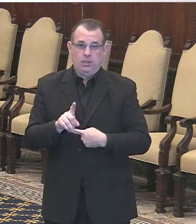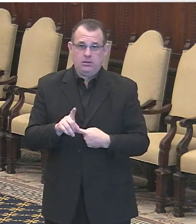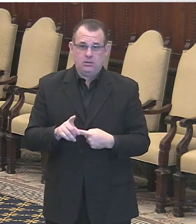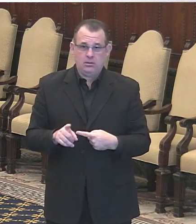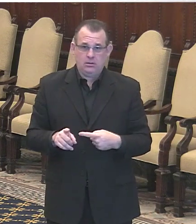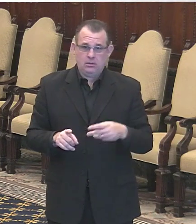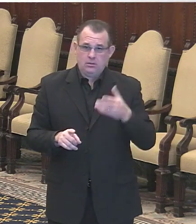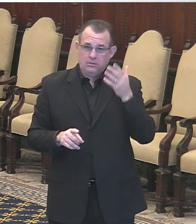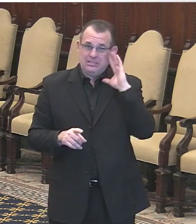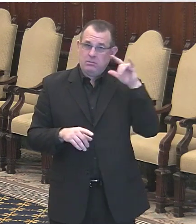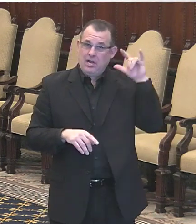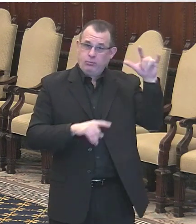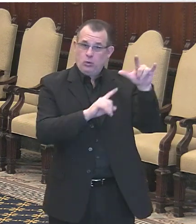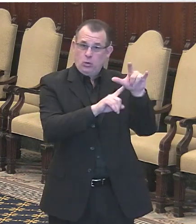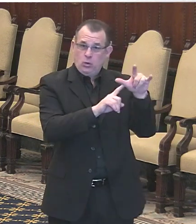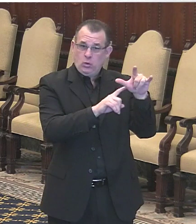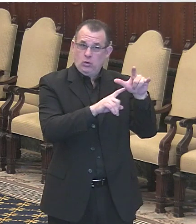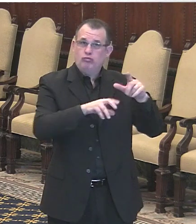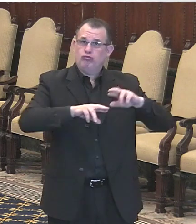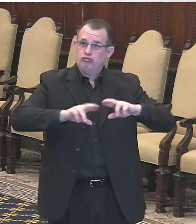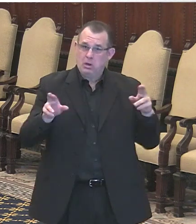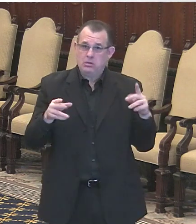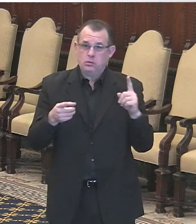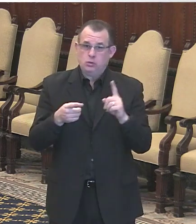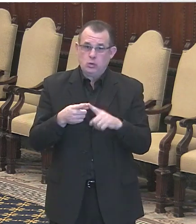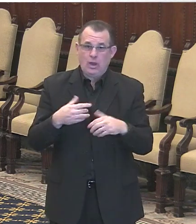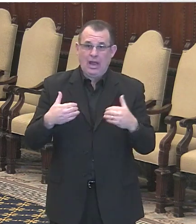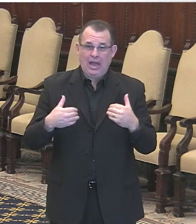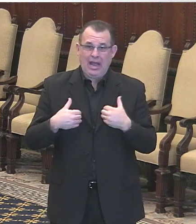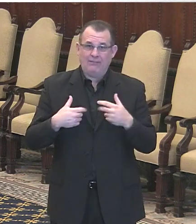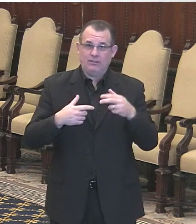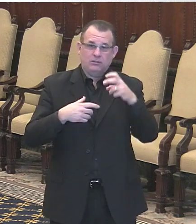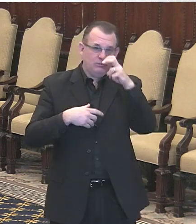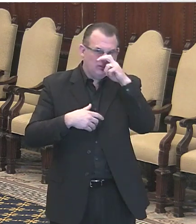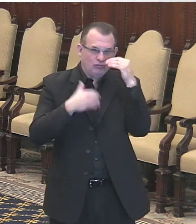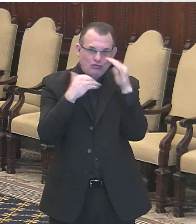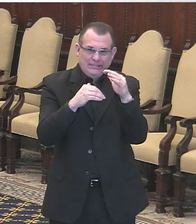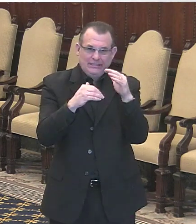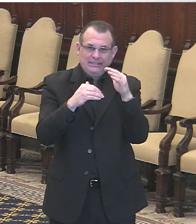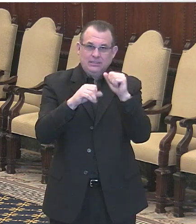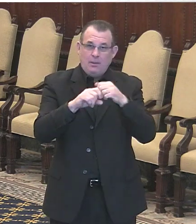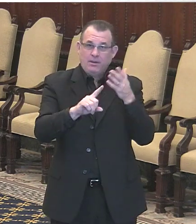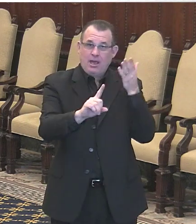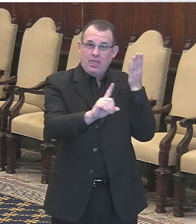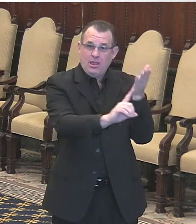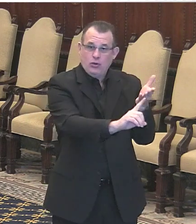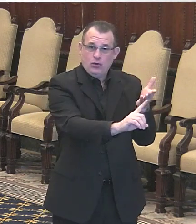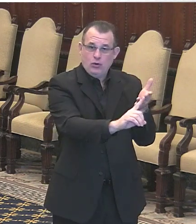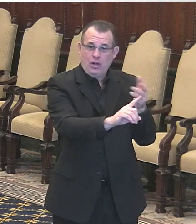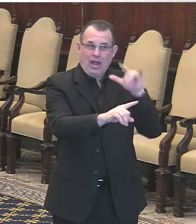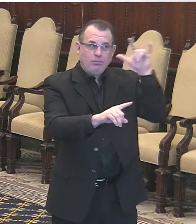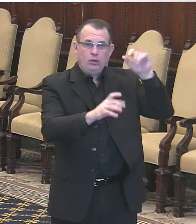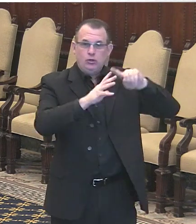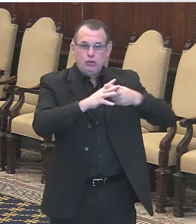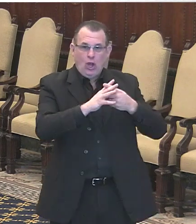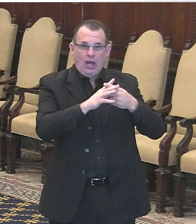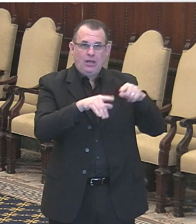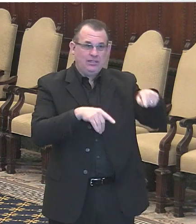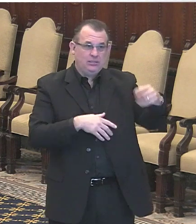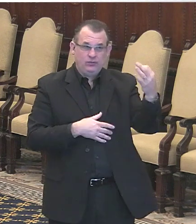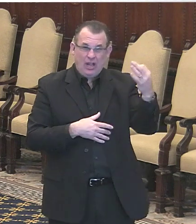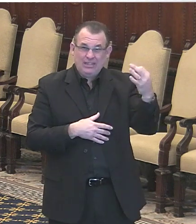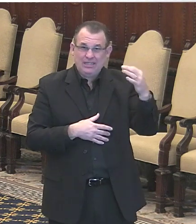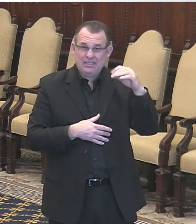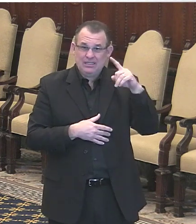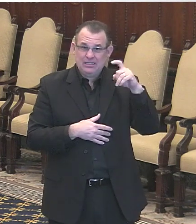enforce some restrictions on who can be at the airport starting next Friday. Is it your hope as